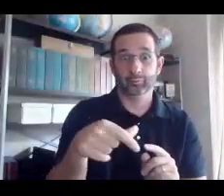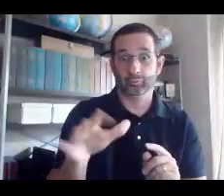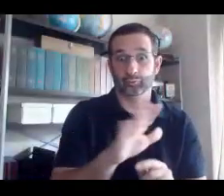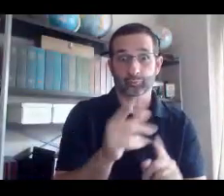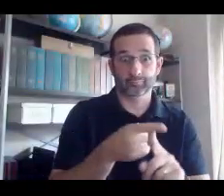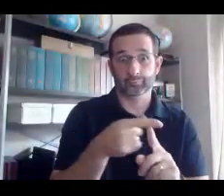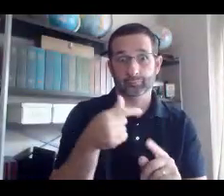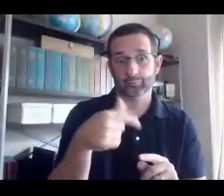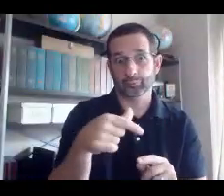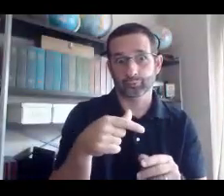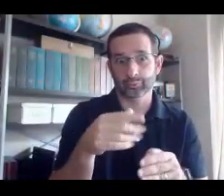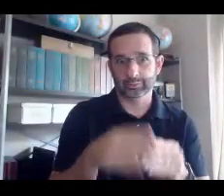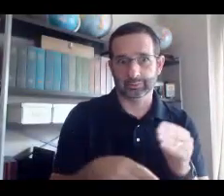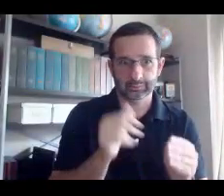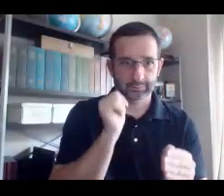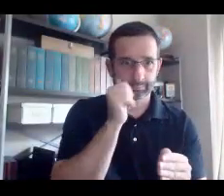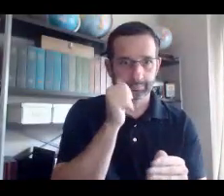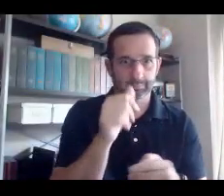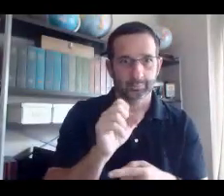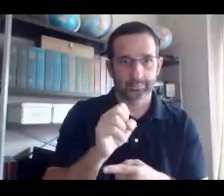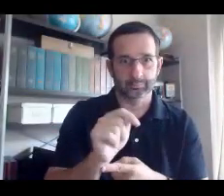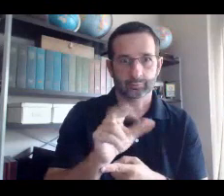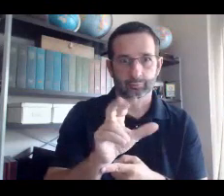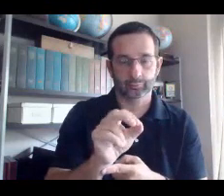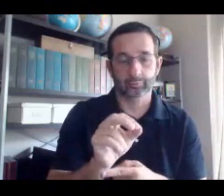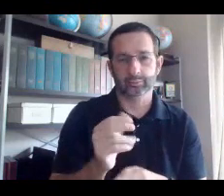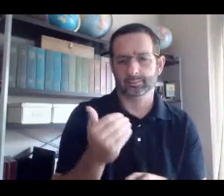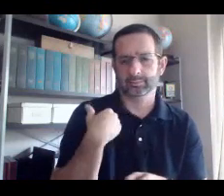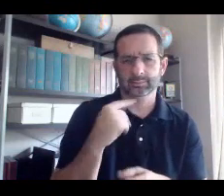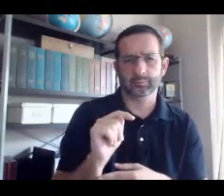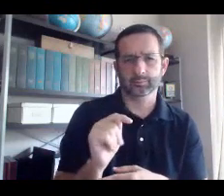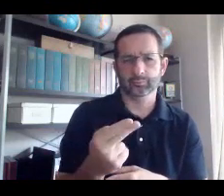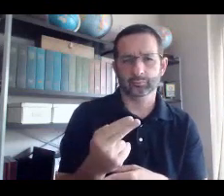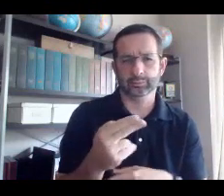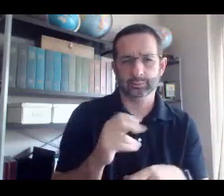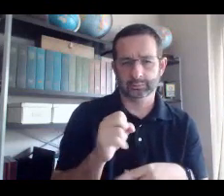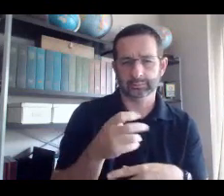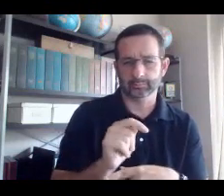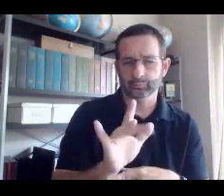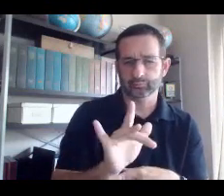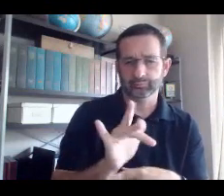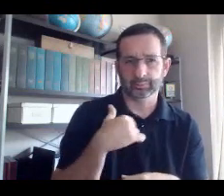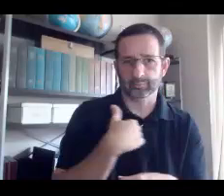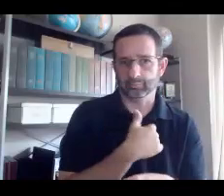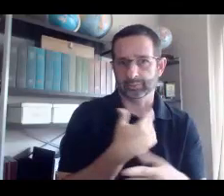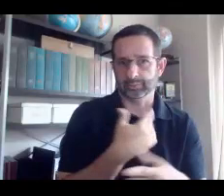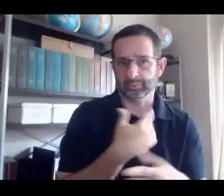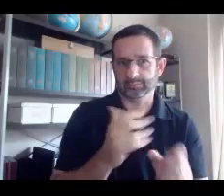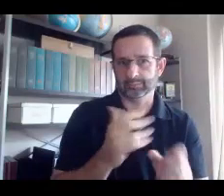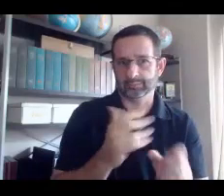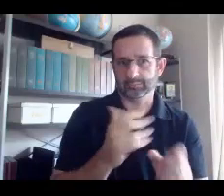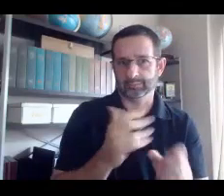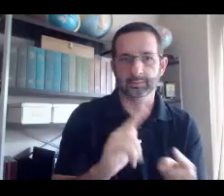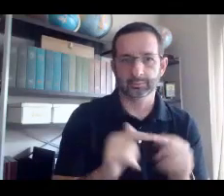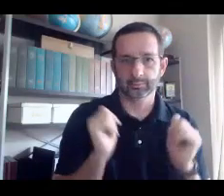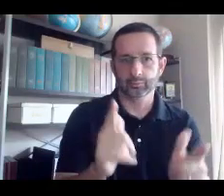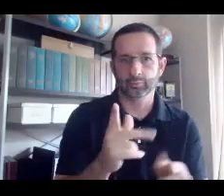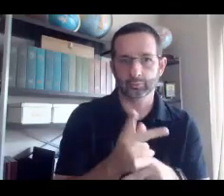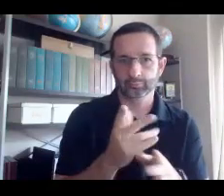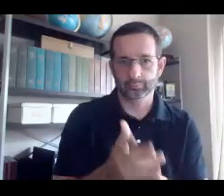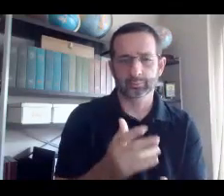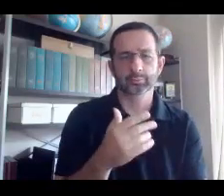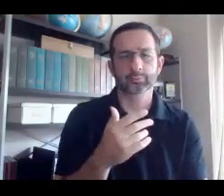sent 5 days before the quarter. So your first quarter will be ending tomorrow, September 30th. So on